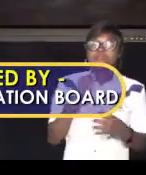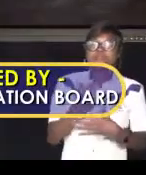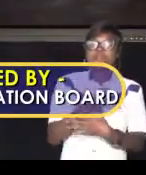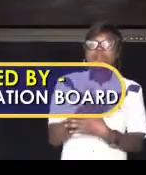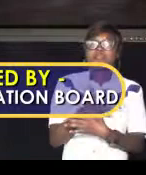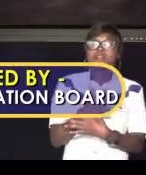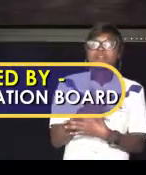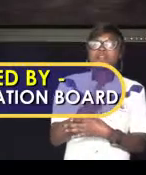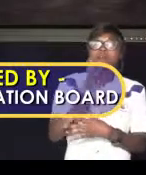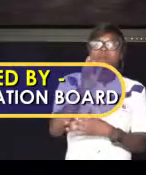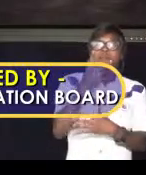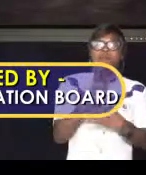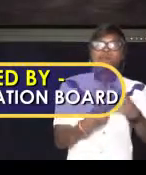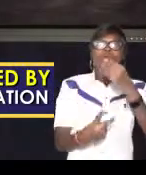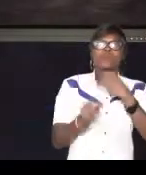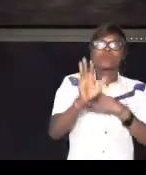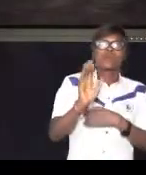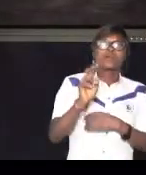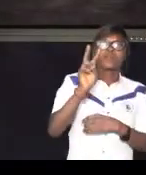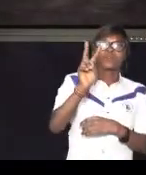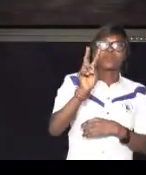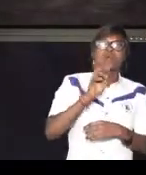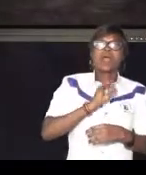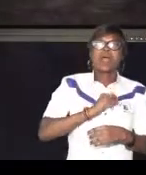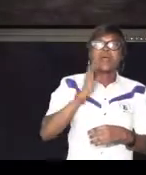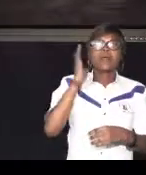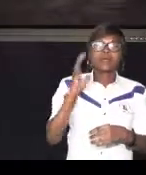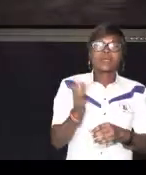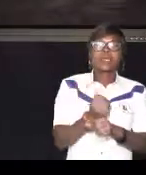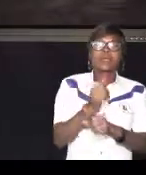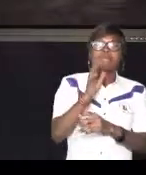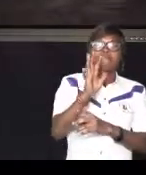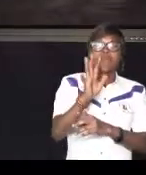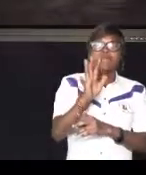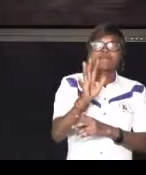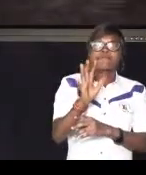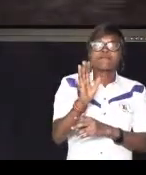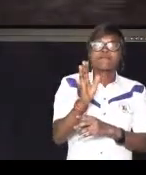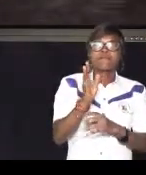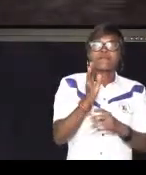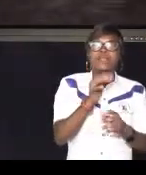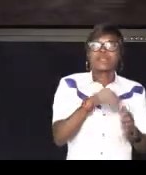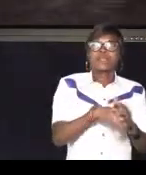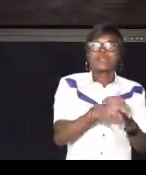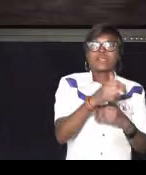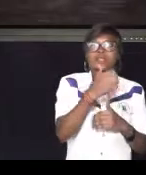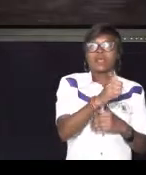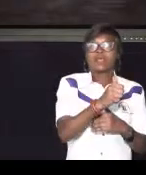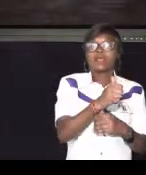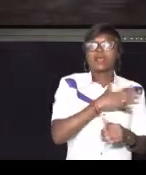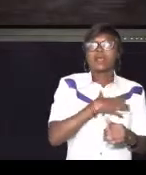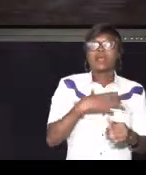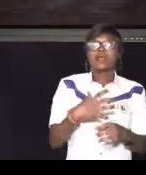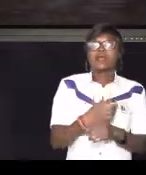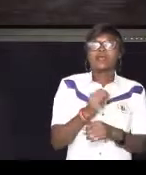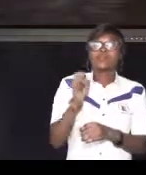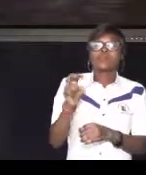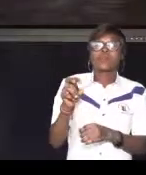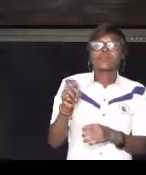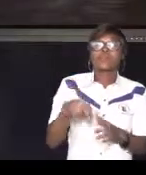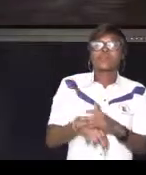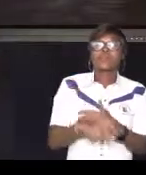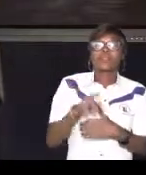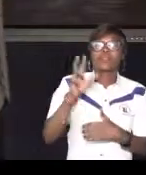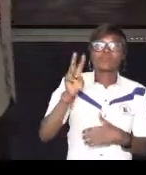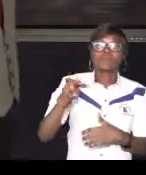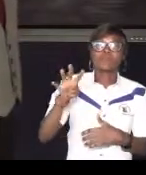I divide both by 2, I'll get 5 here and I will get 12 here. And so 5, 12,